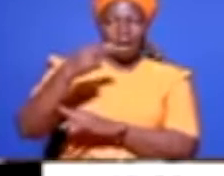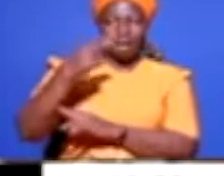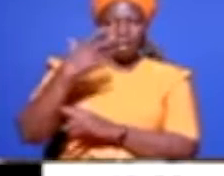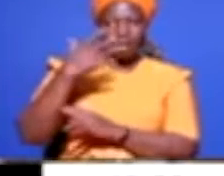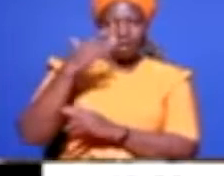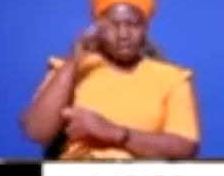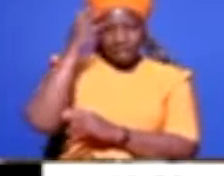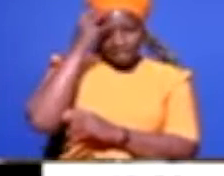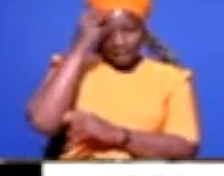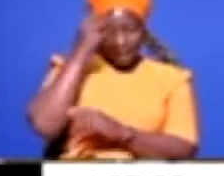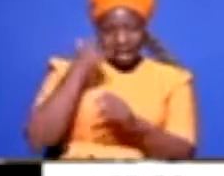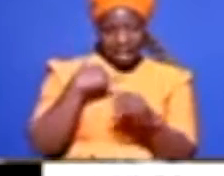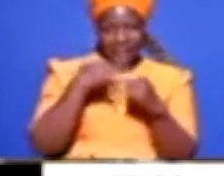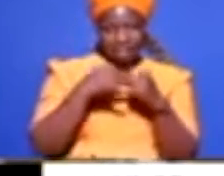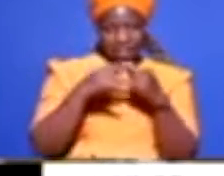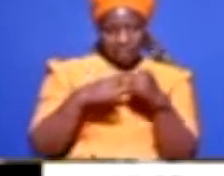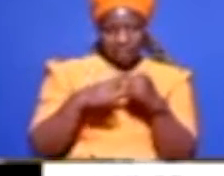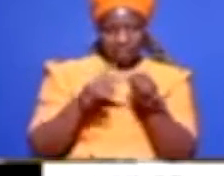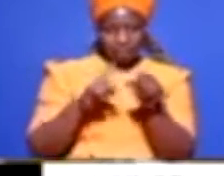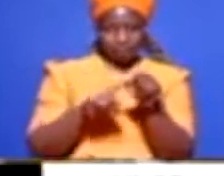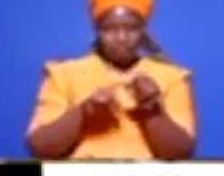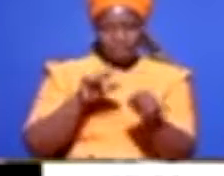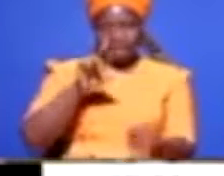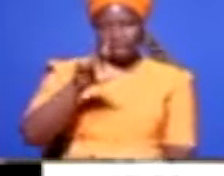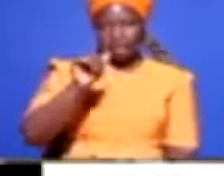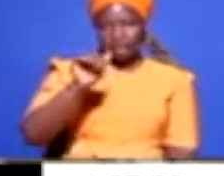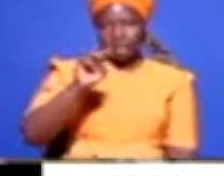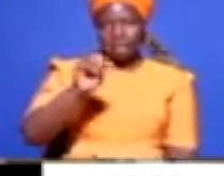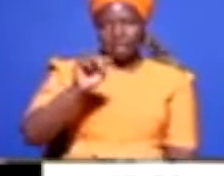Number five, Ramadan Musa Tepo,